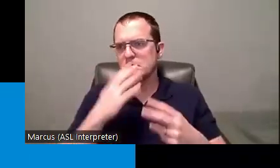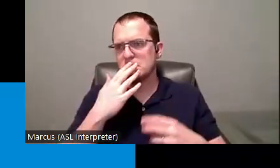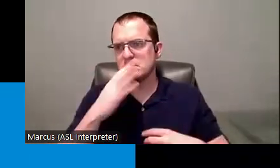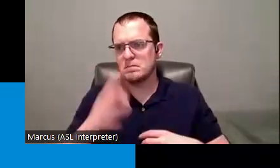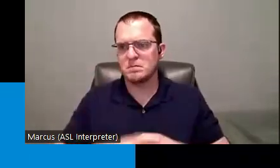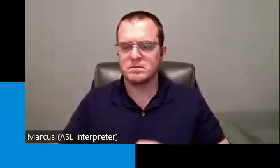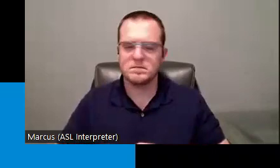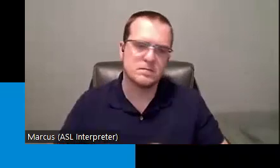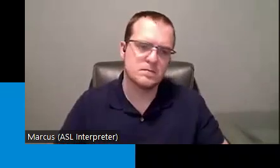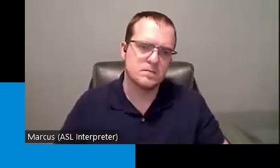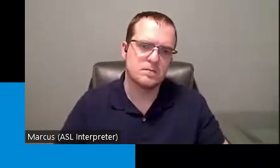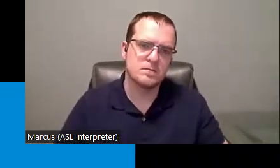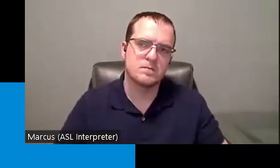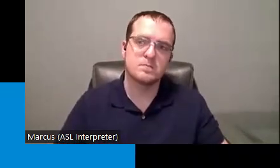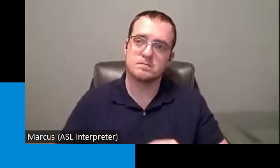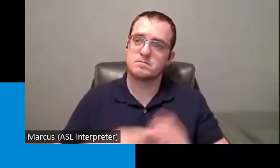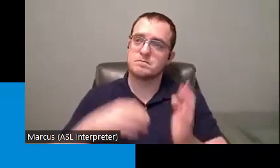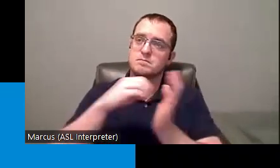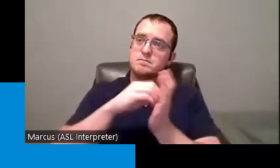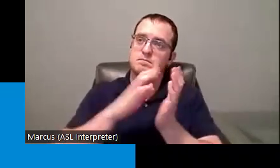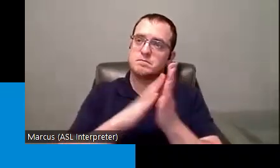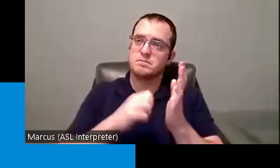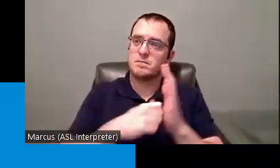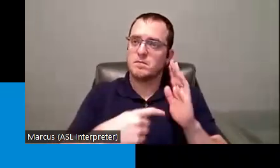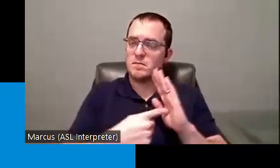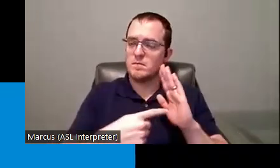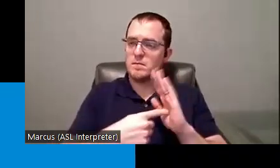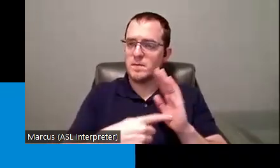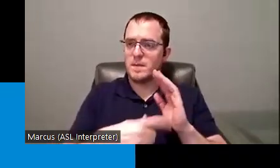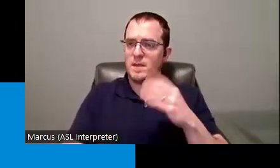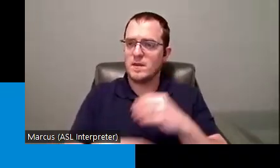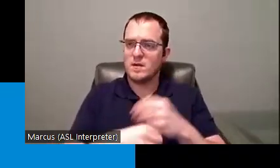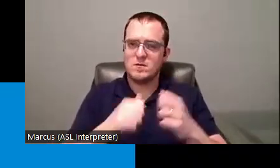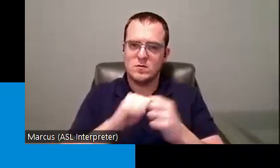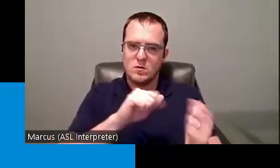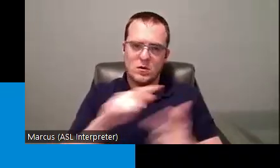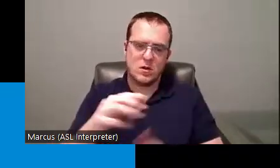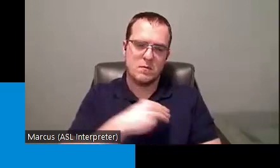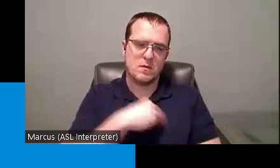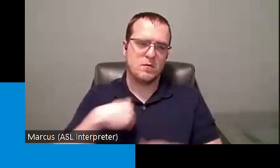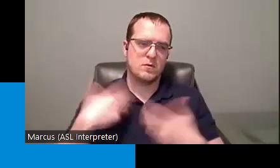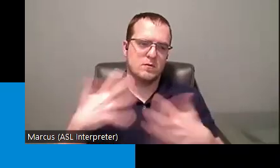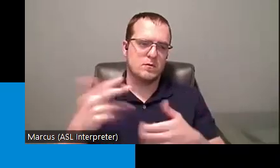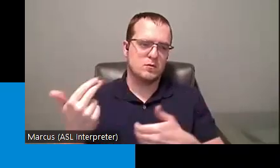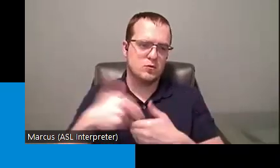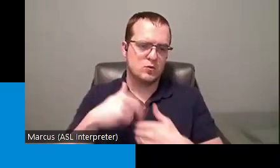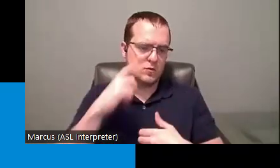So I do want the record to reflect that Representative Inarano has joined us, so we do have all members present and accounted